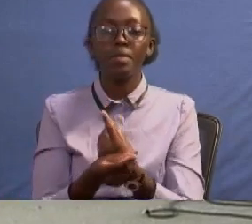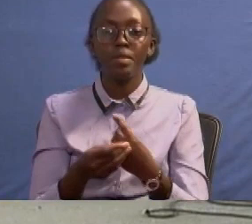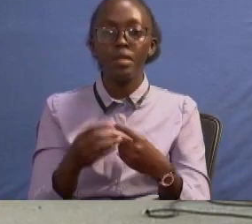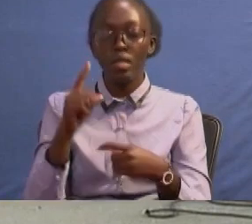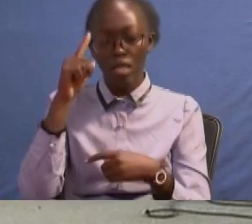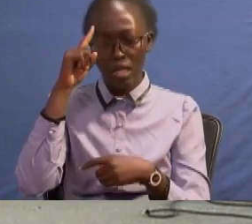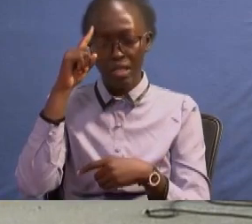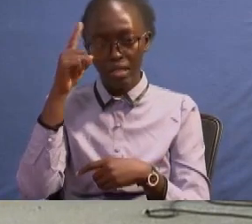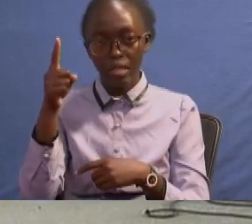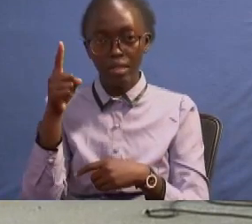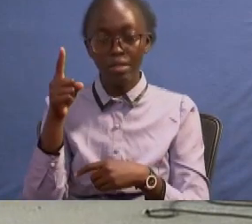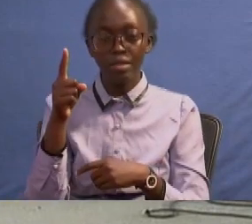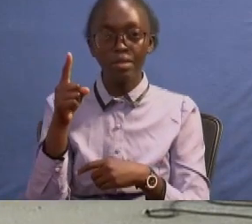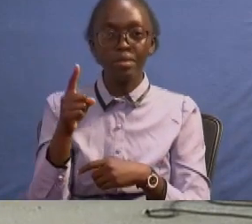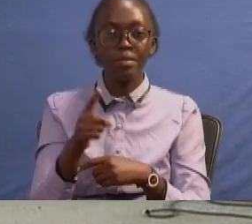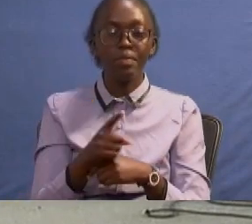intelligent,